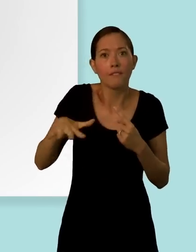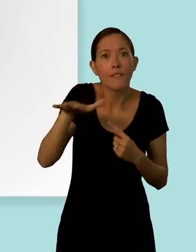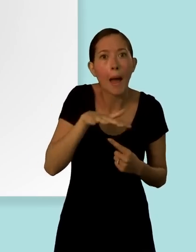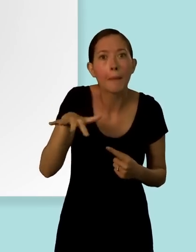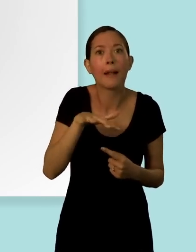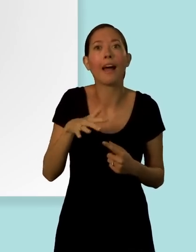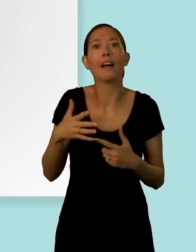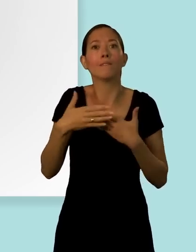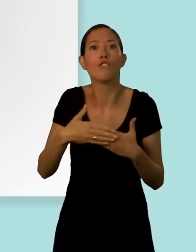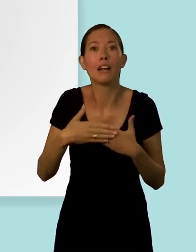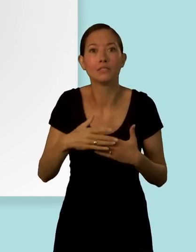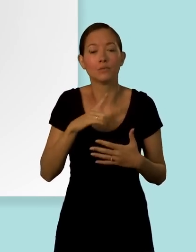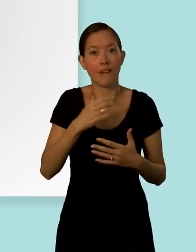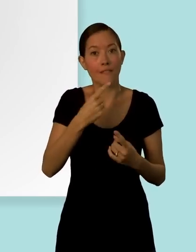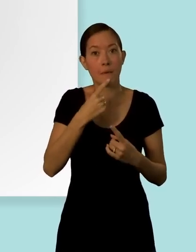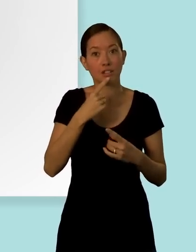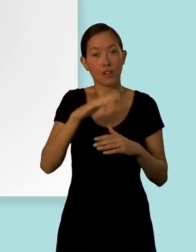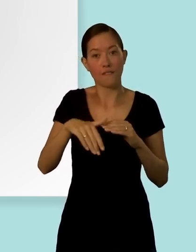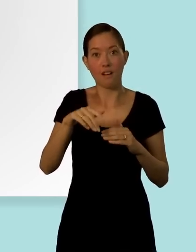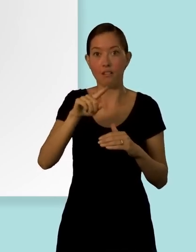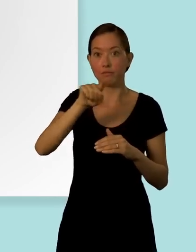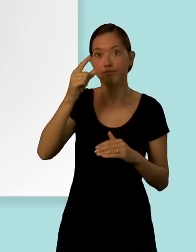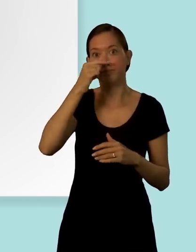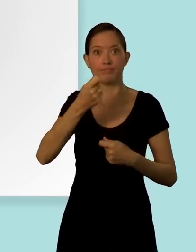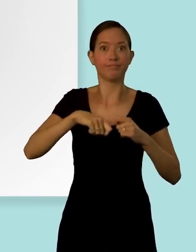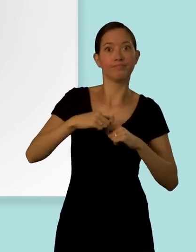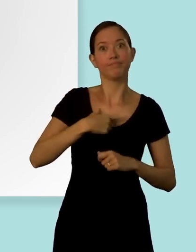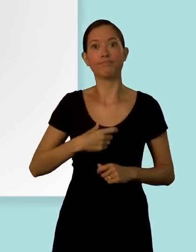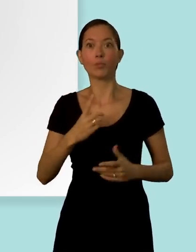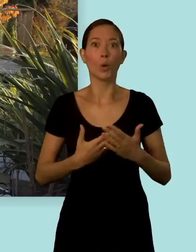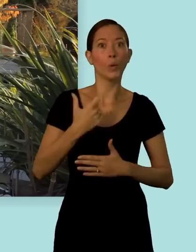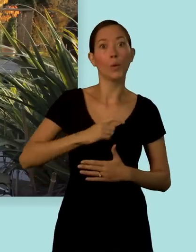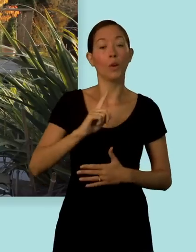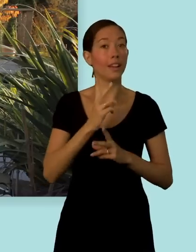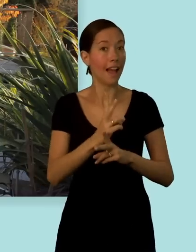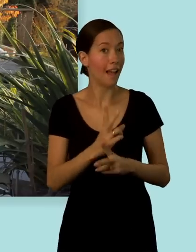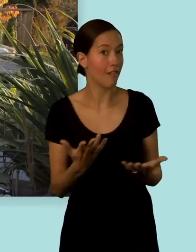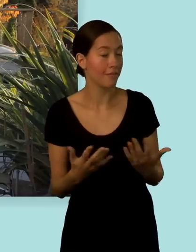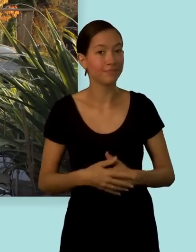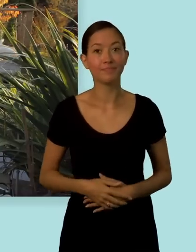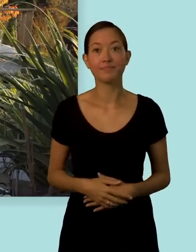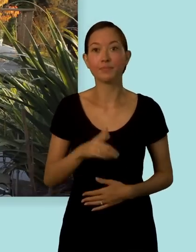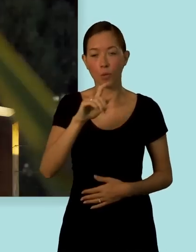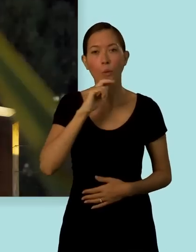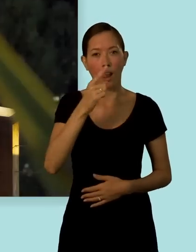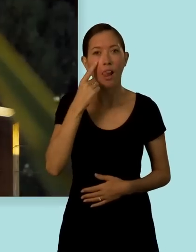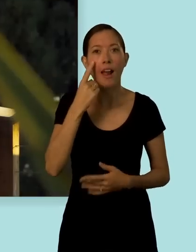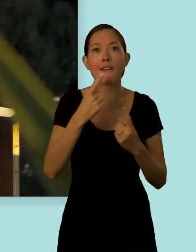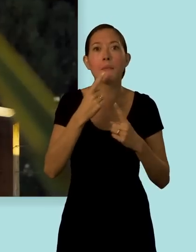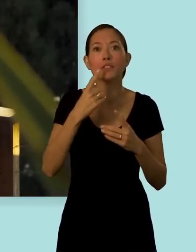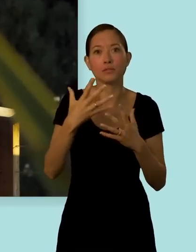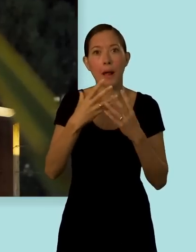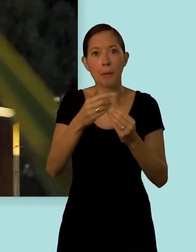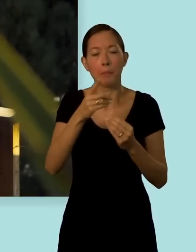and friends, as it includes information for people who might be starting to take on a role as a carer. You will find information to help you understand more about